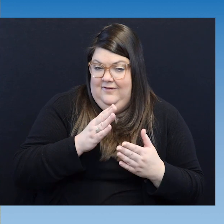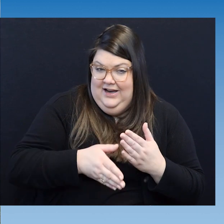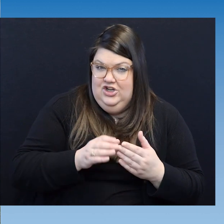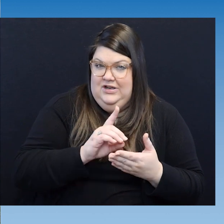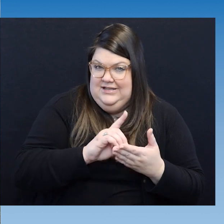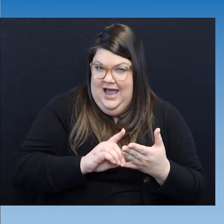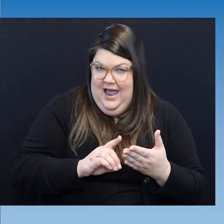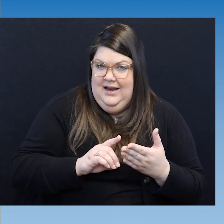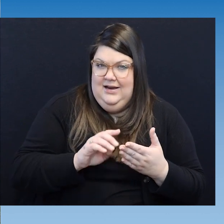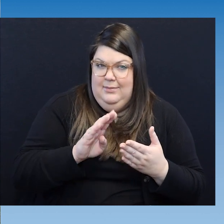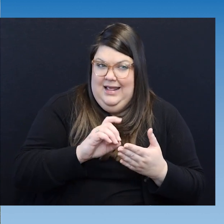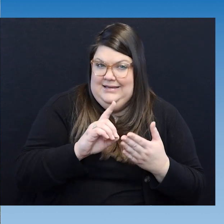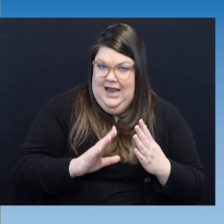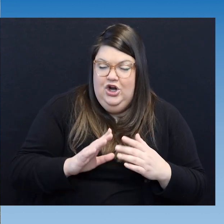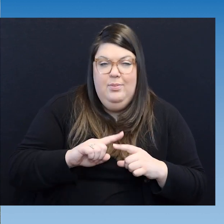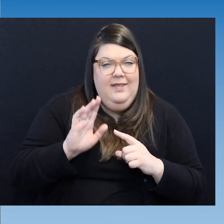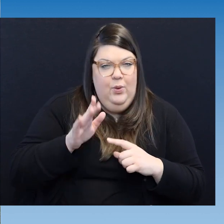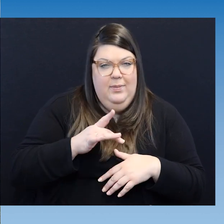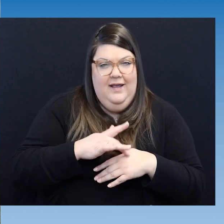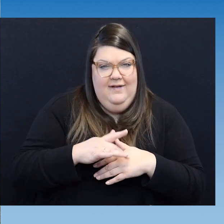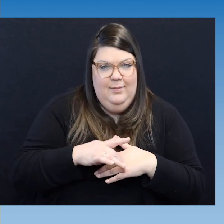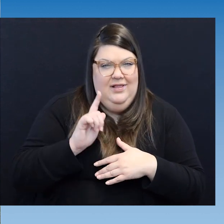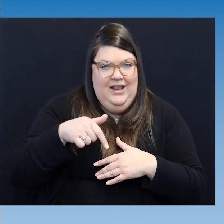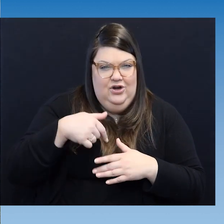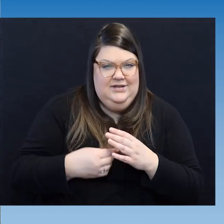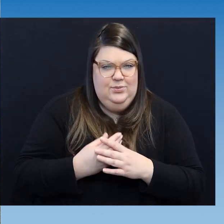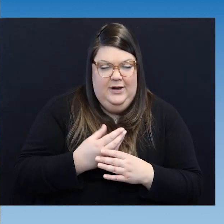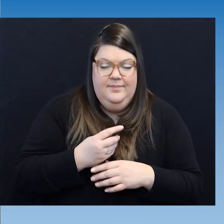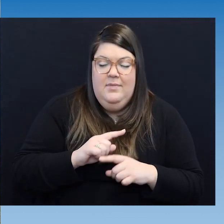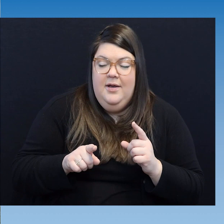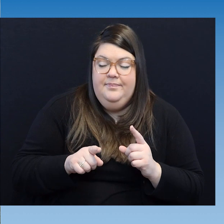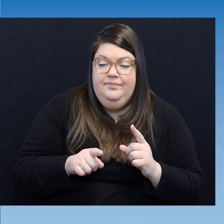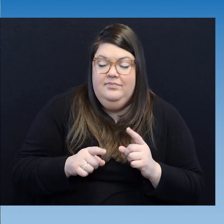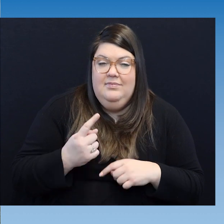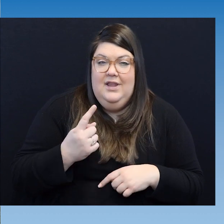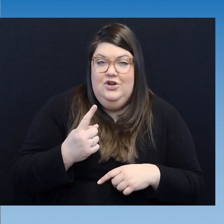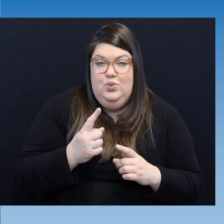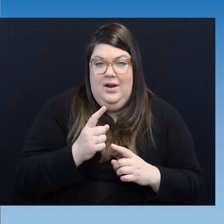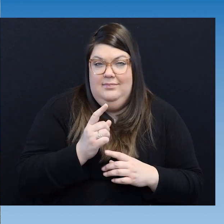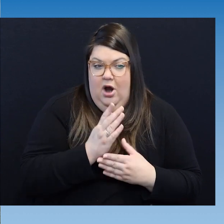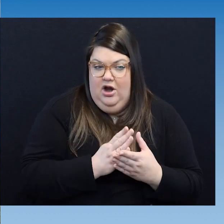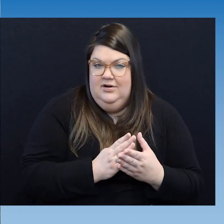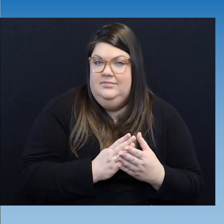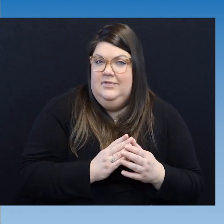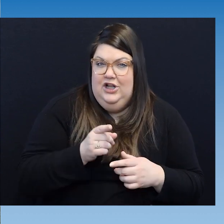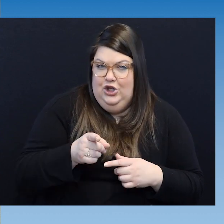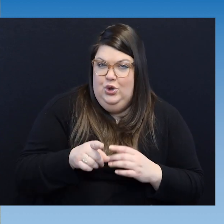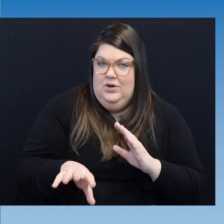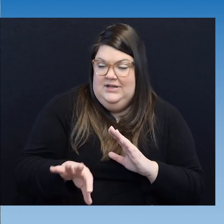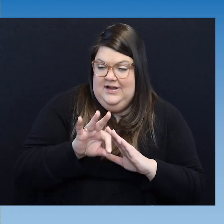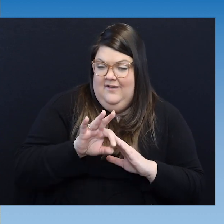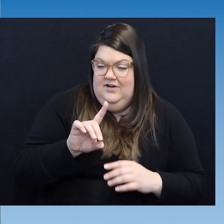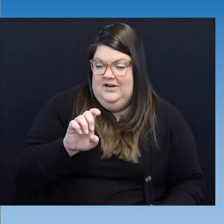be available to you later on in the spring. But there's a moment in which you discover that